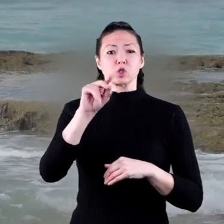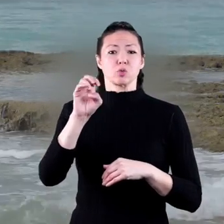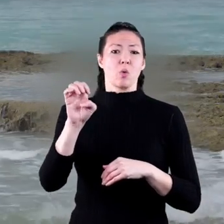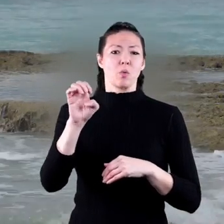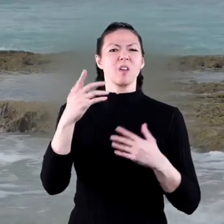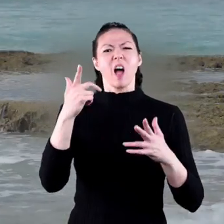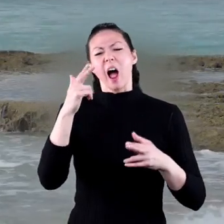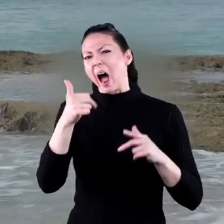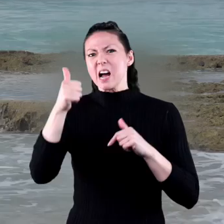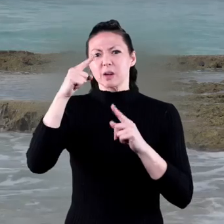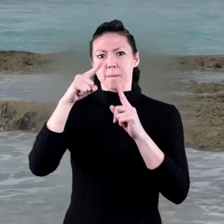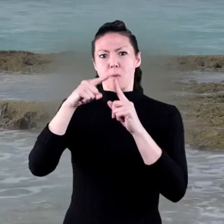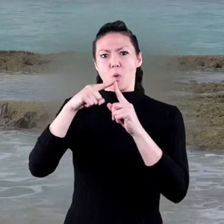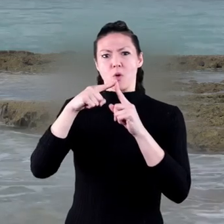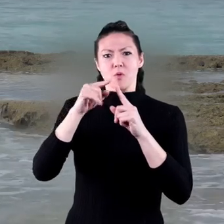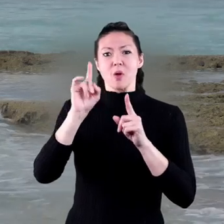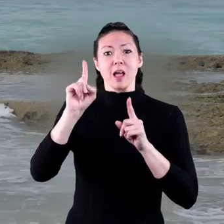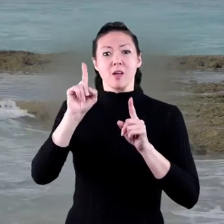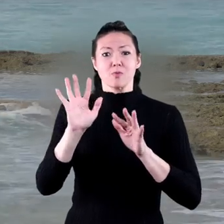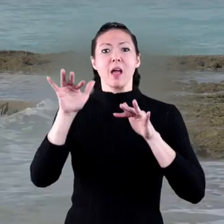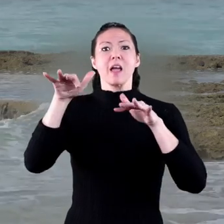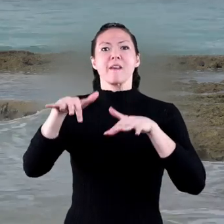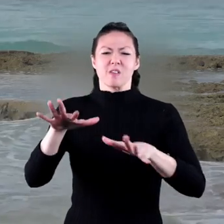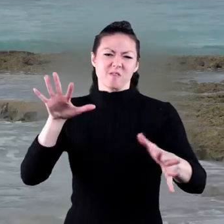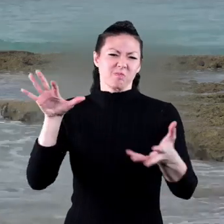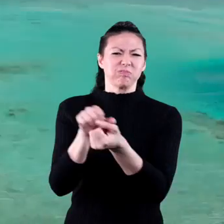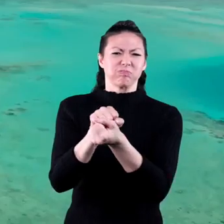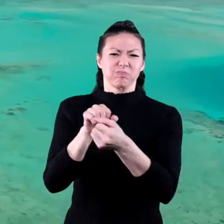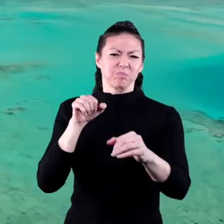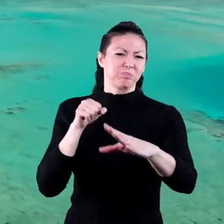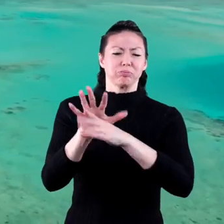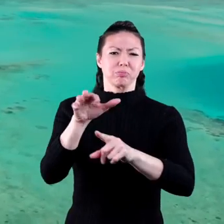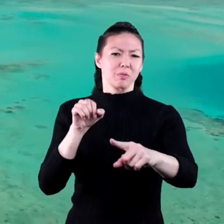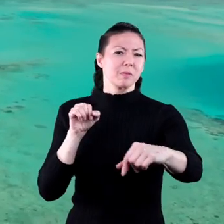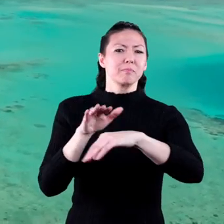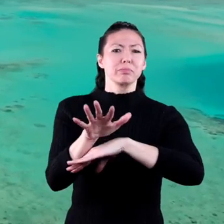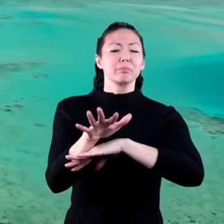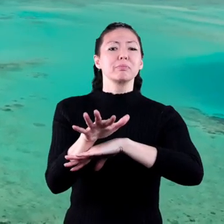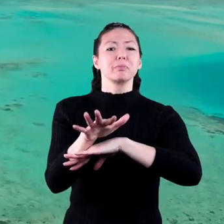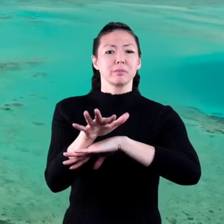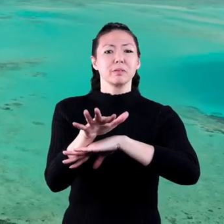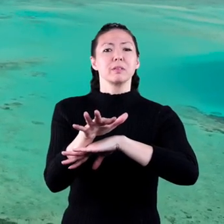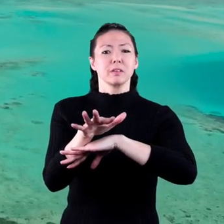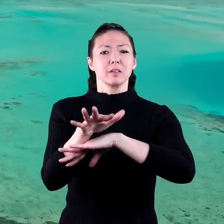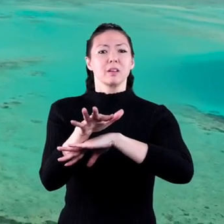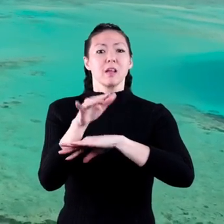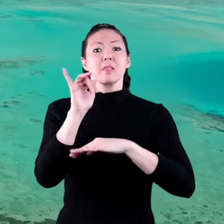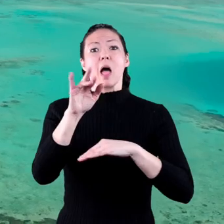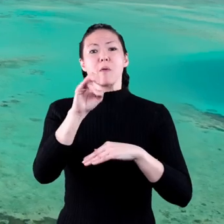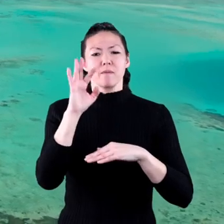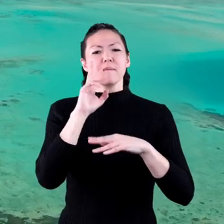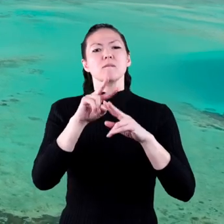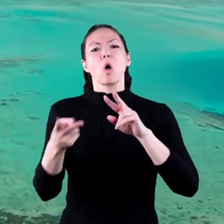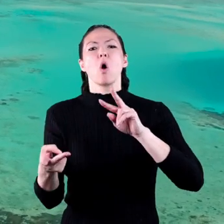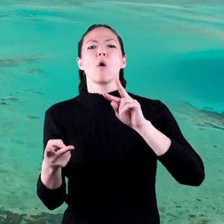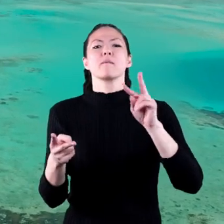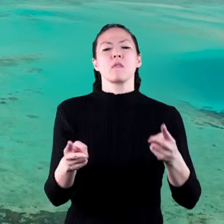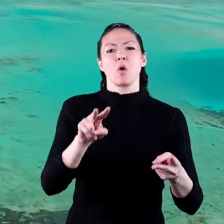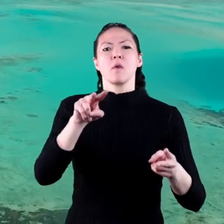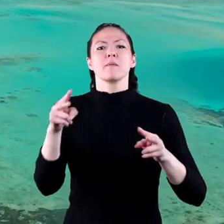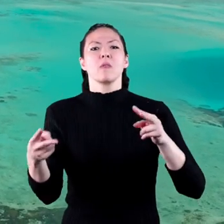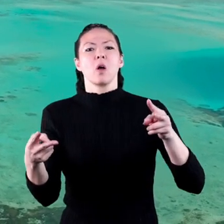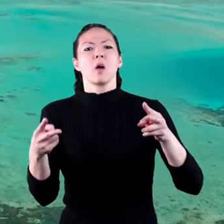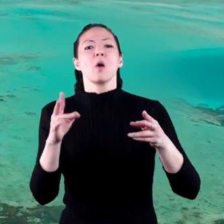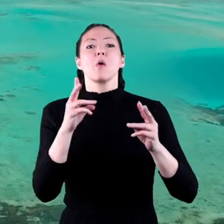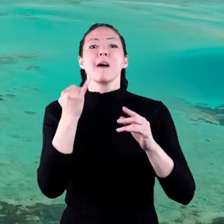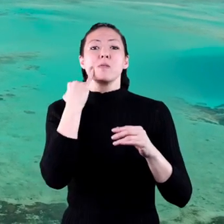the highest point of a reef where waves break over it. The fore or outer reef zone is where the reef wall falls and